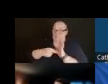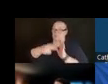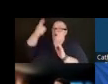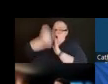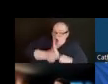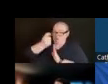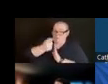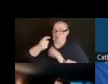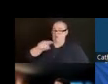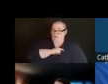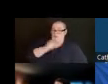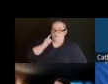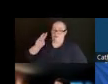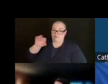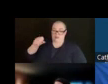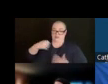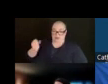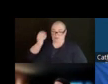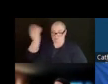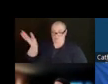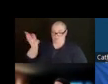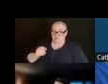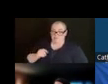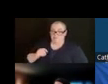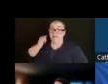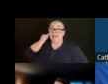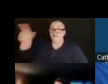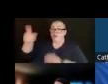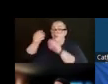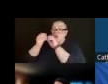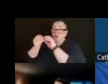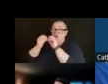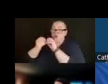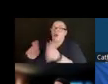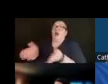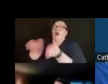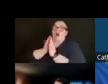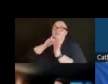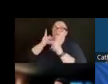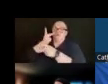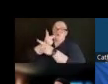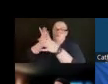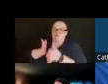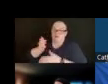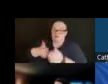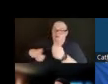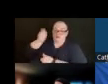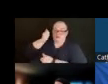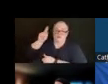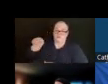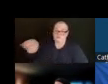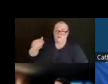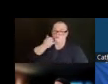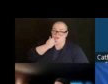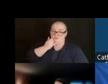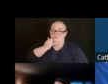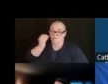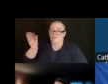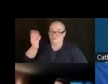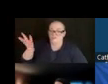Health automatically. If they continue to give you trouble, ask to speak with the supervisor.